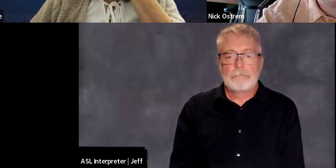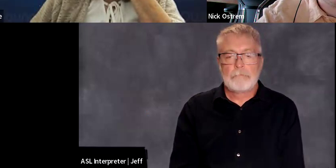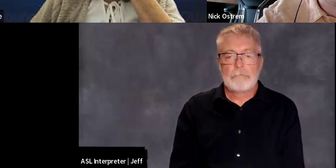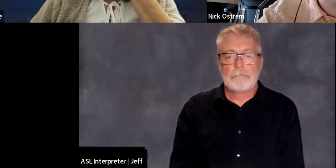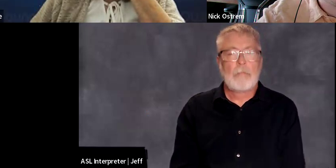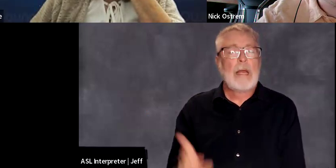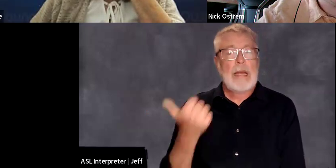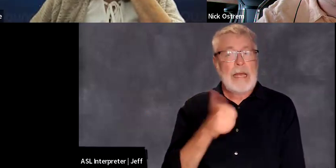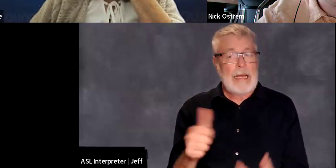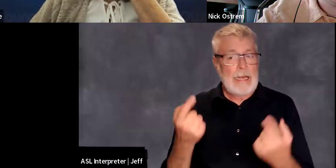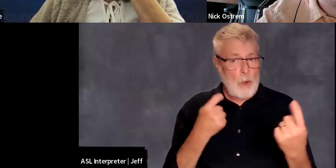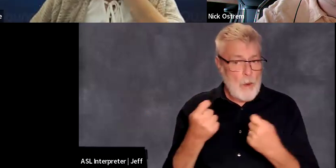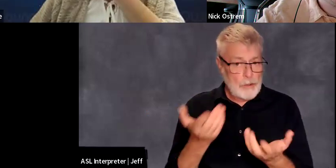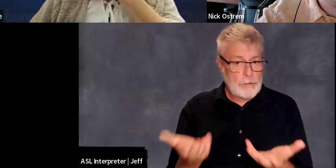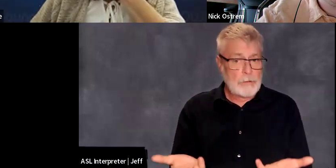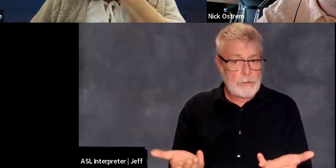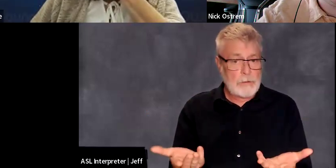Does anyone have any questions?